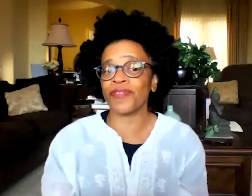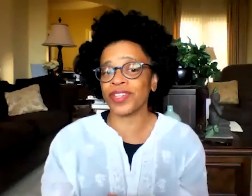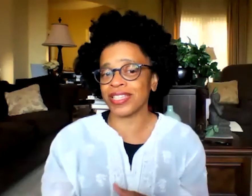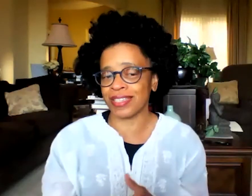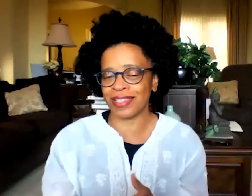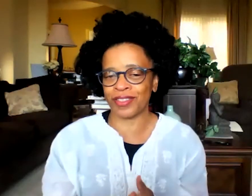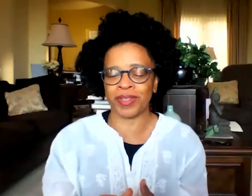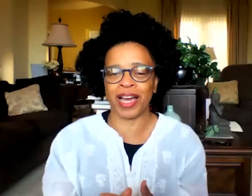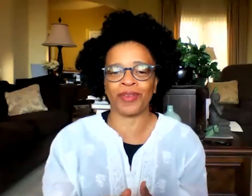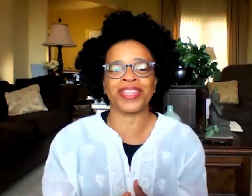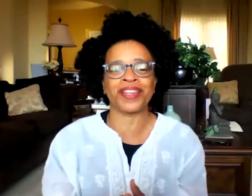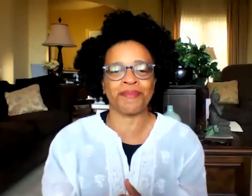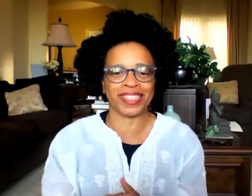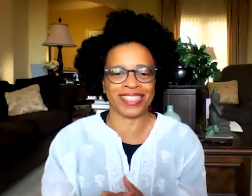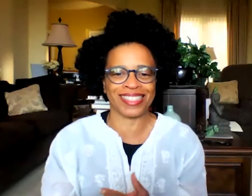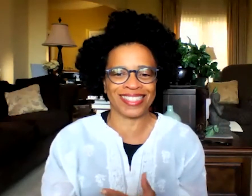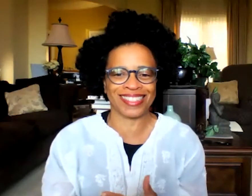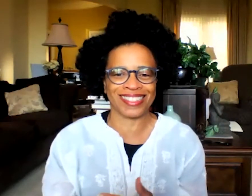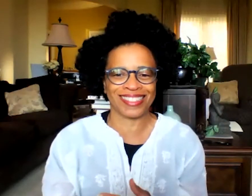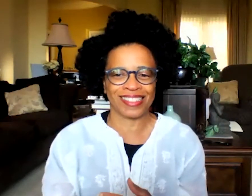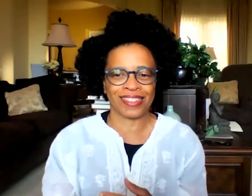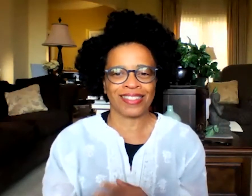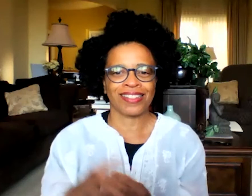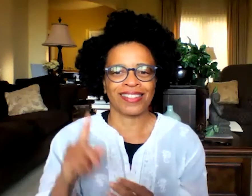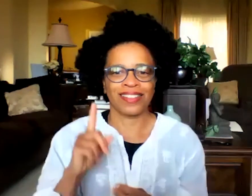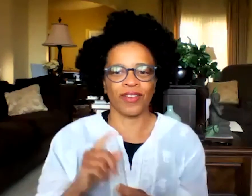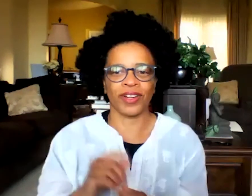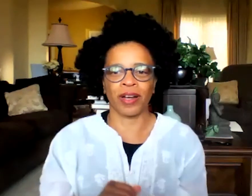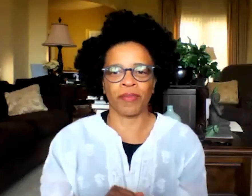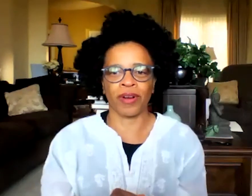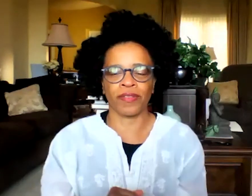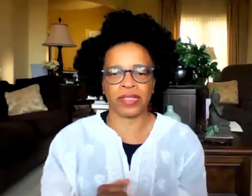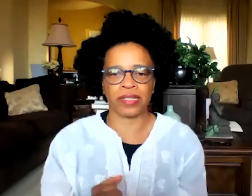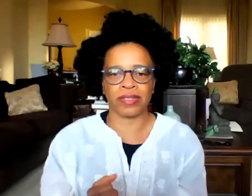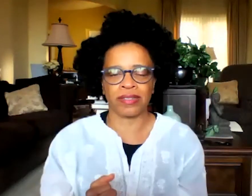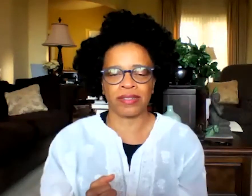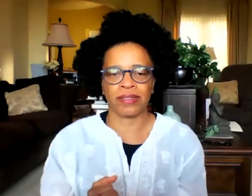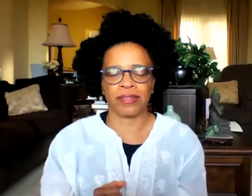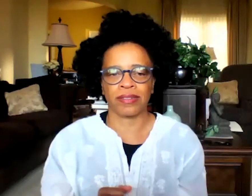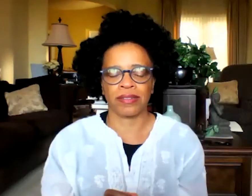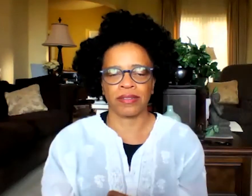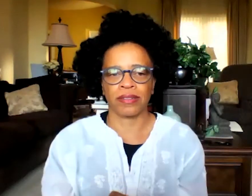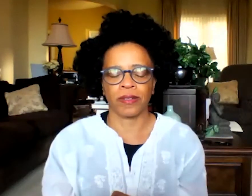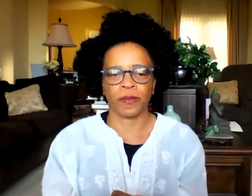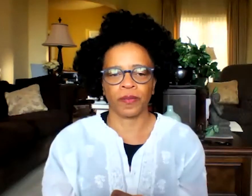our preferences in terms of how we think about these things. Noting our preferences.